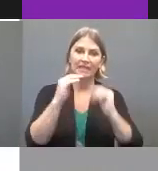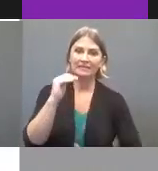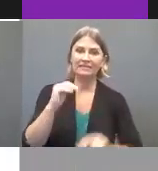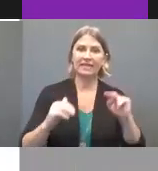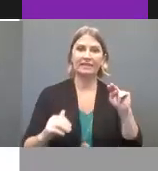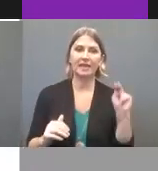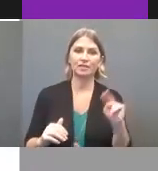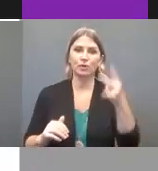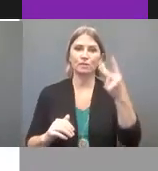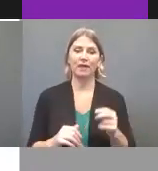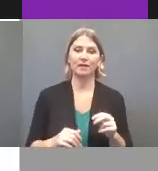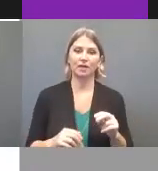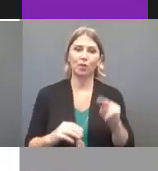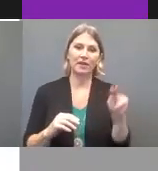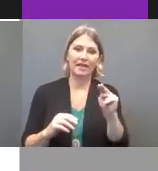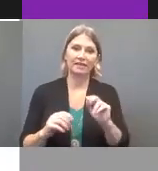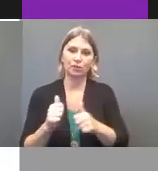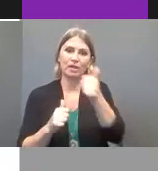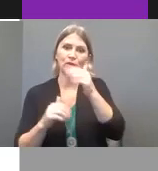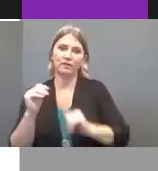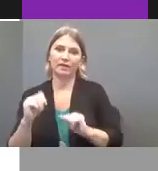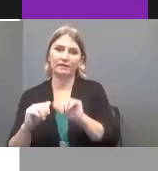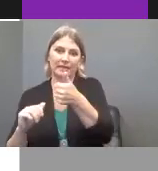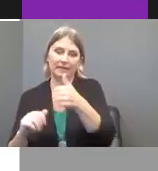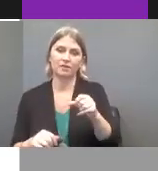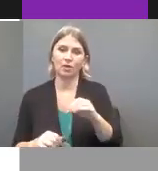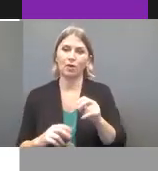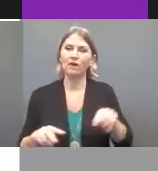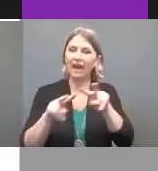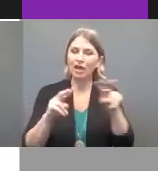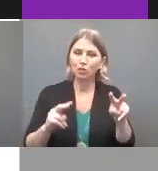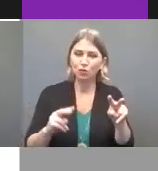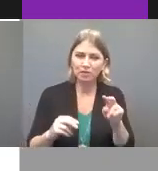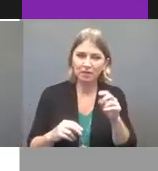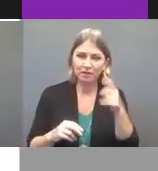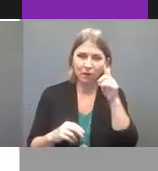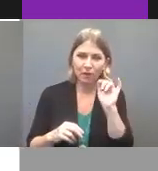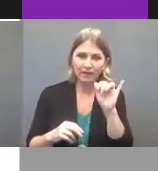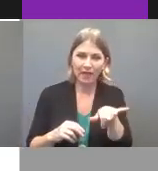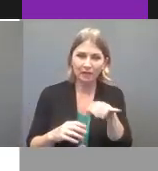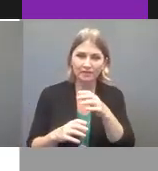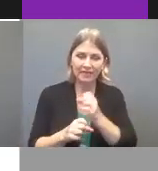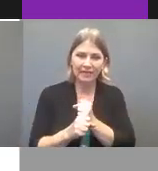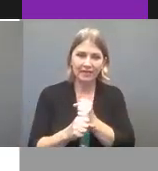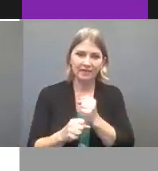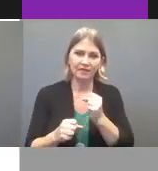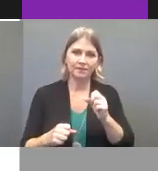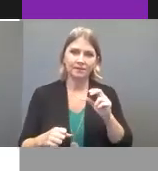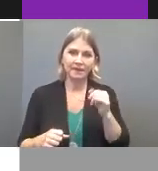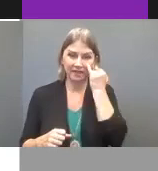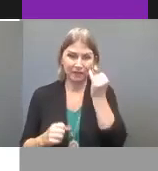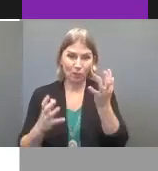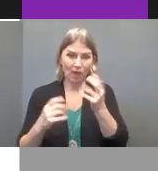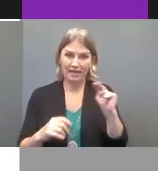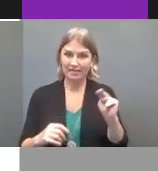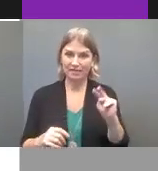by 10 when n is greater than 10, right? For all values n less than 10, so let's take 9, right? So 81, n squared